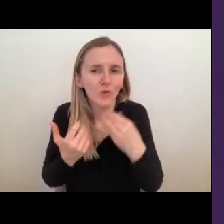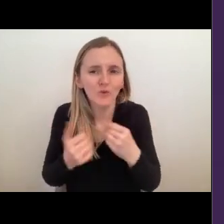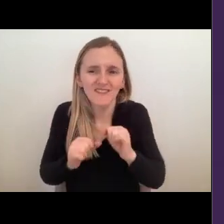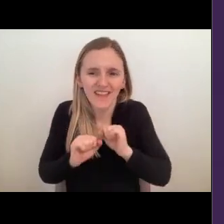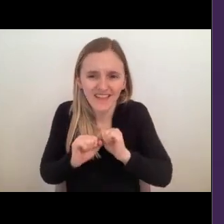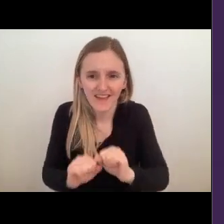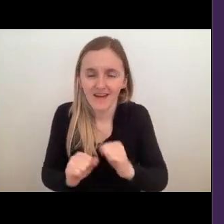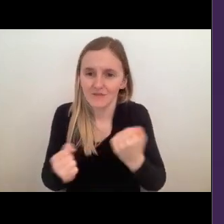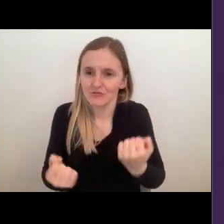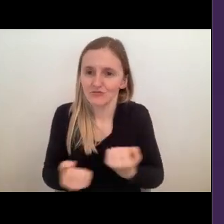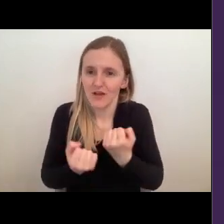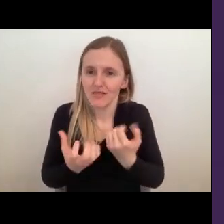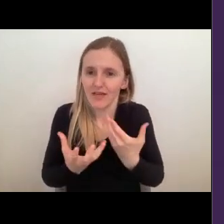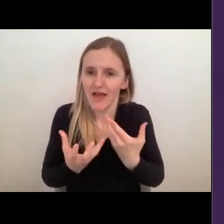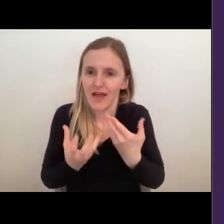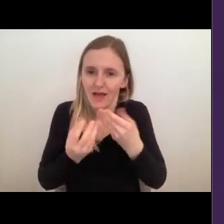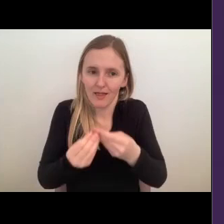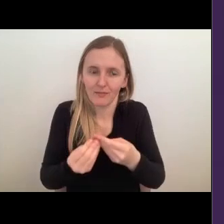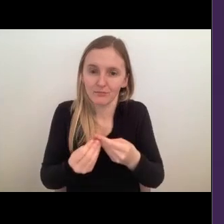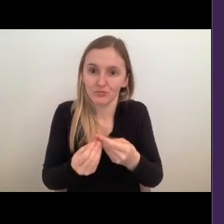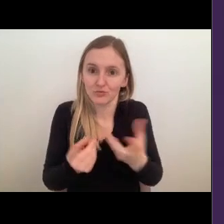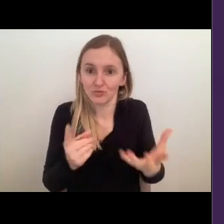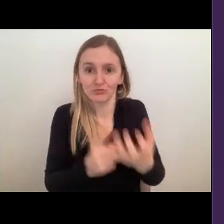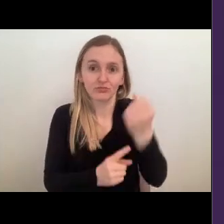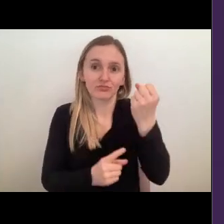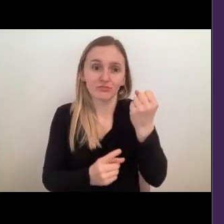maybe an example for the classroom setting?